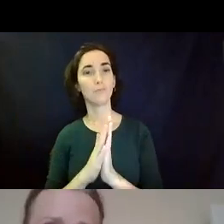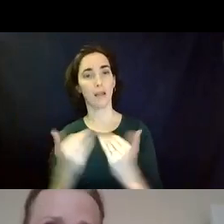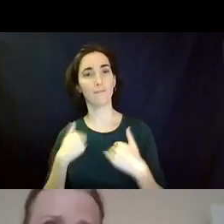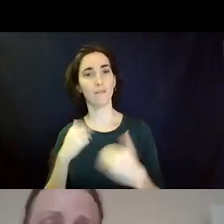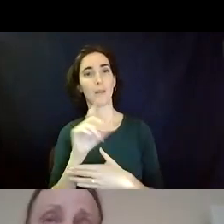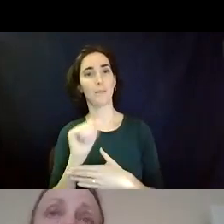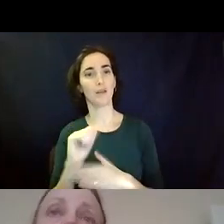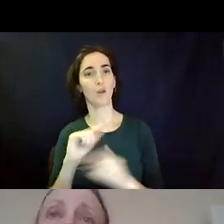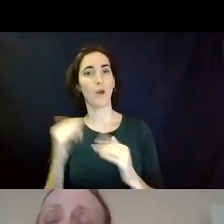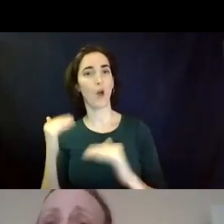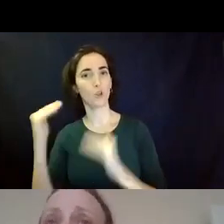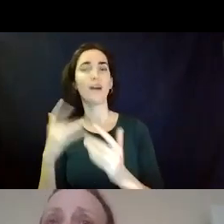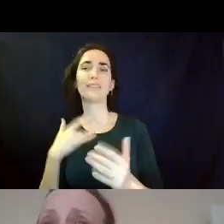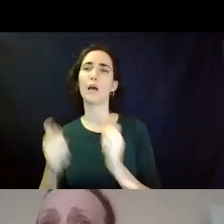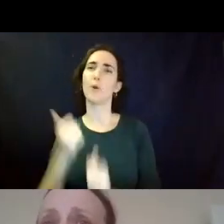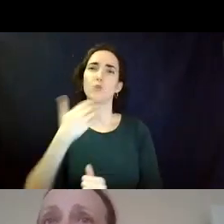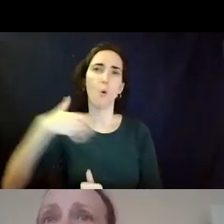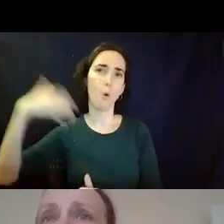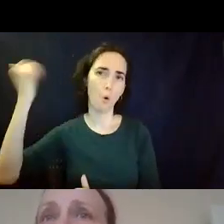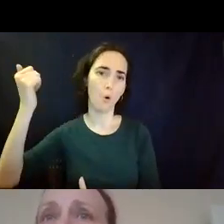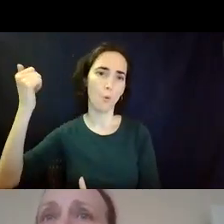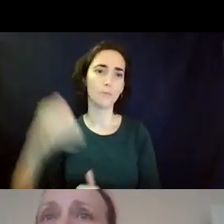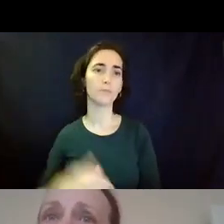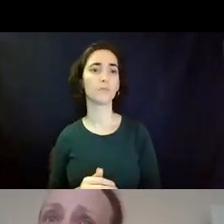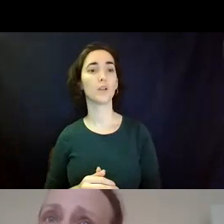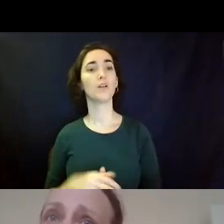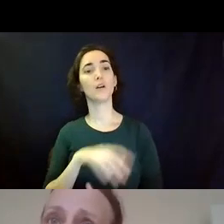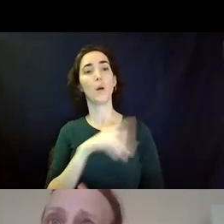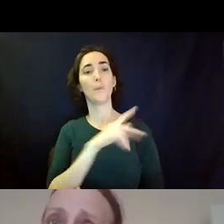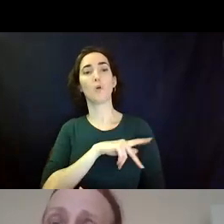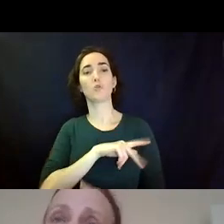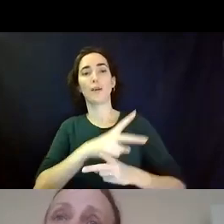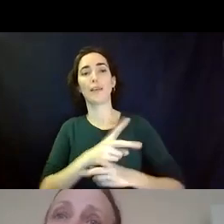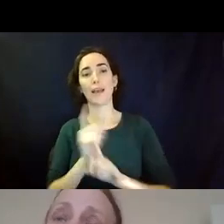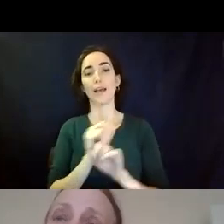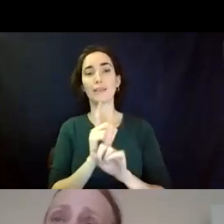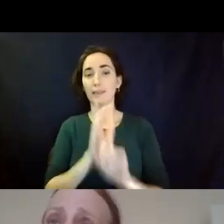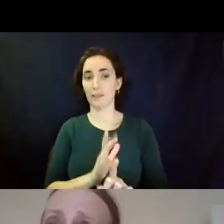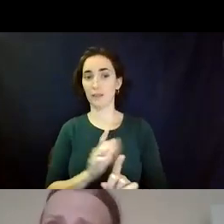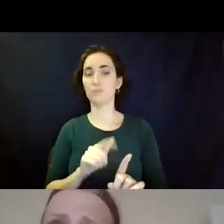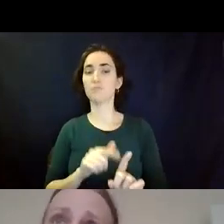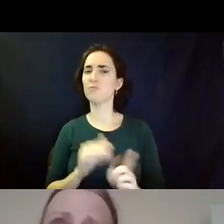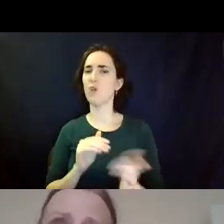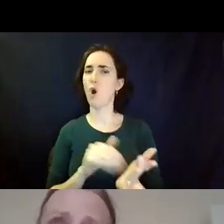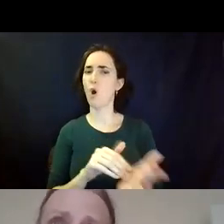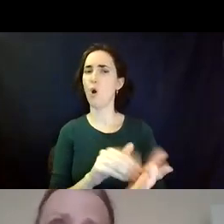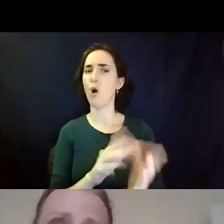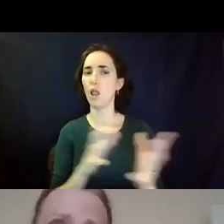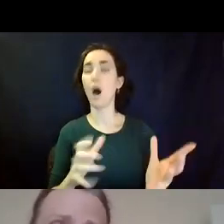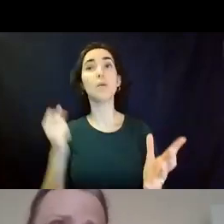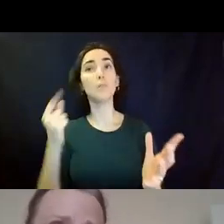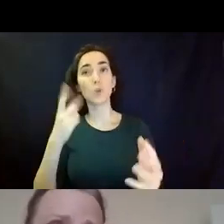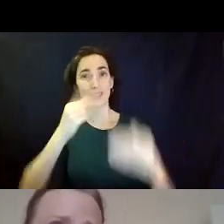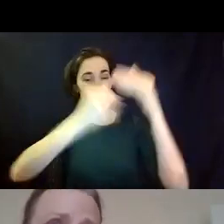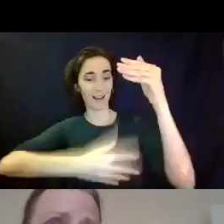whom are older adults. So personal care attendant service is the most oft-used service, but this whole list of services are the